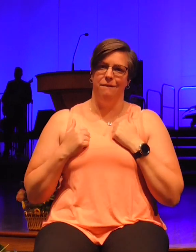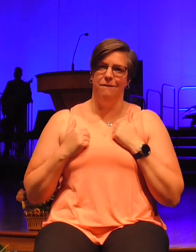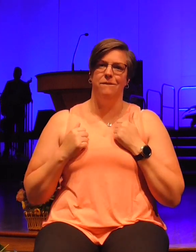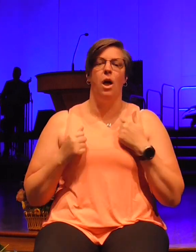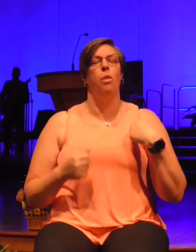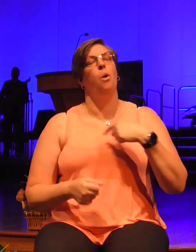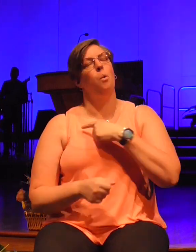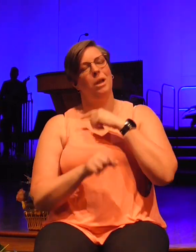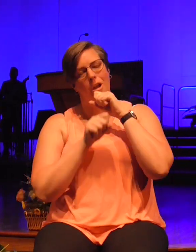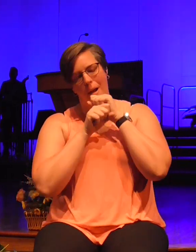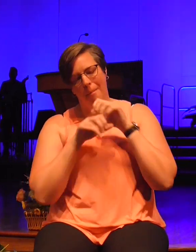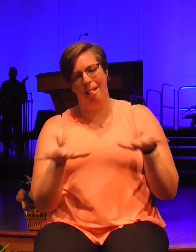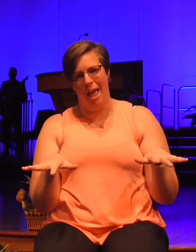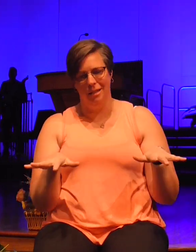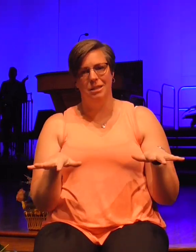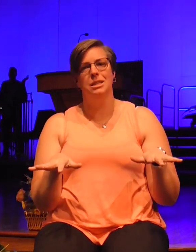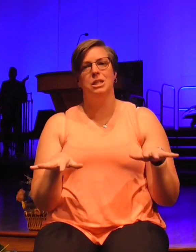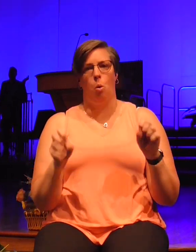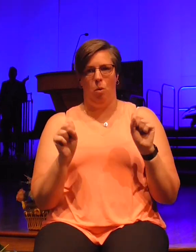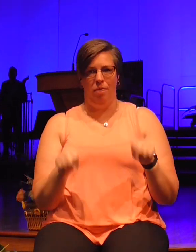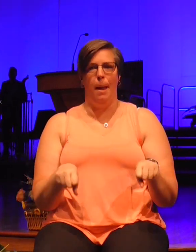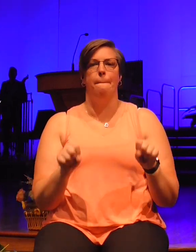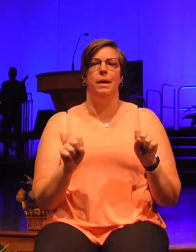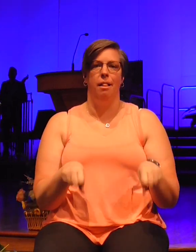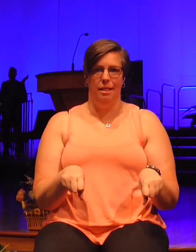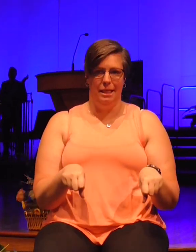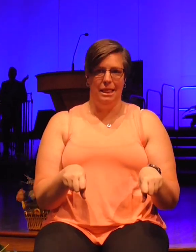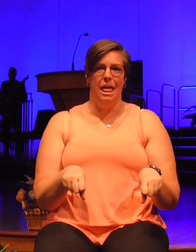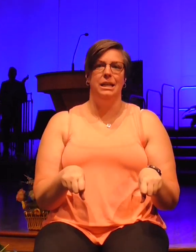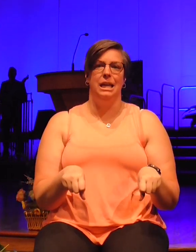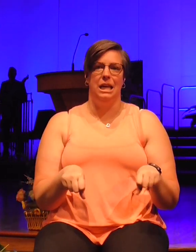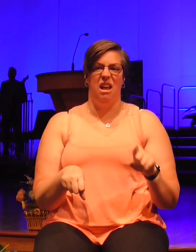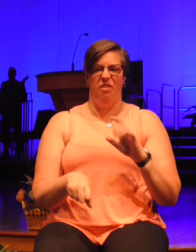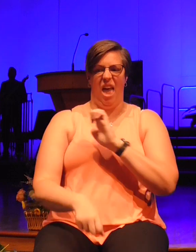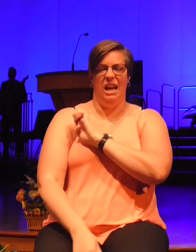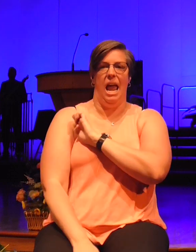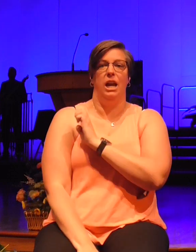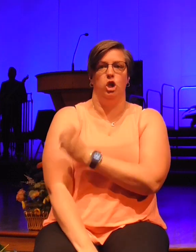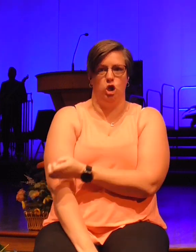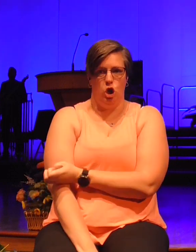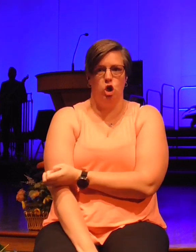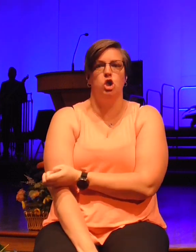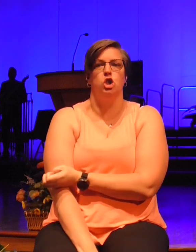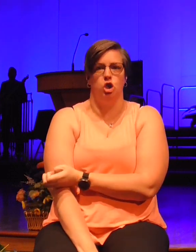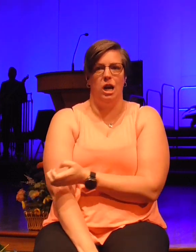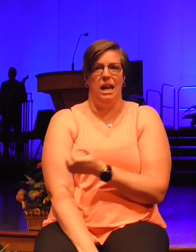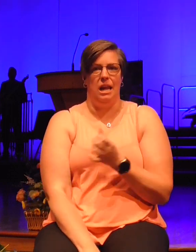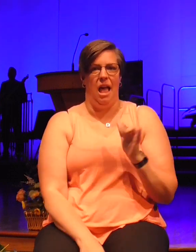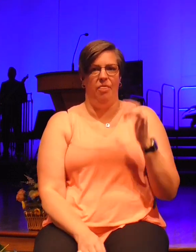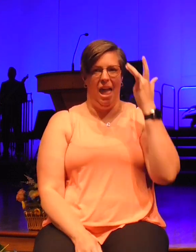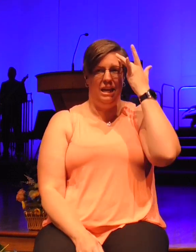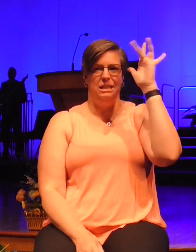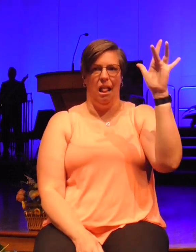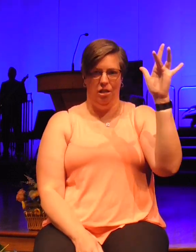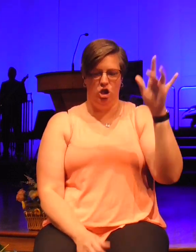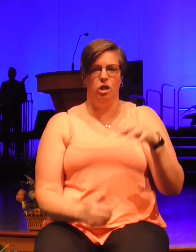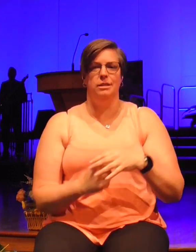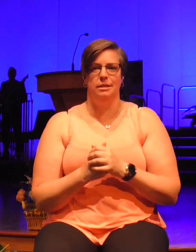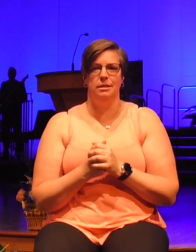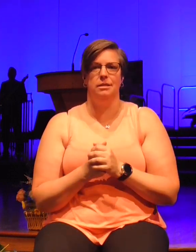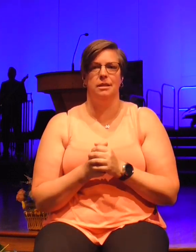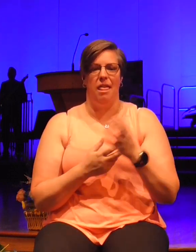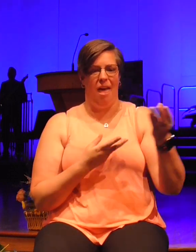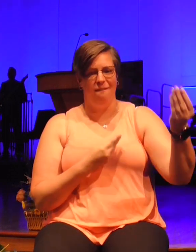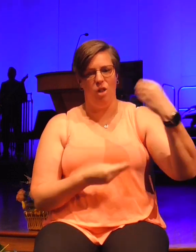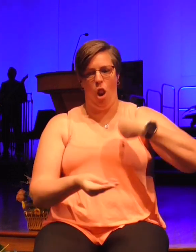are blessed with this ability, with this energy, and with this intelligence